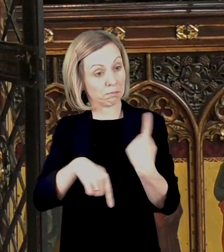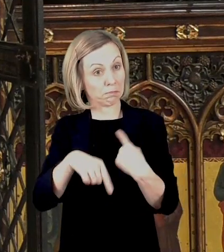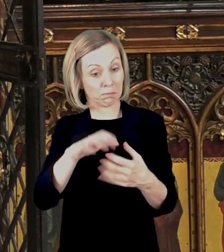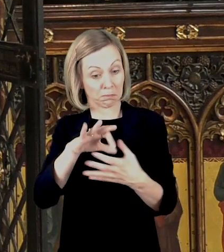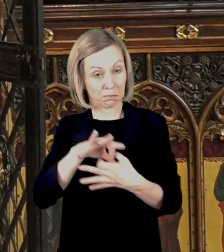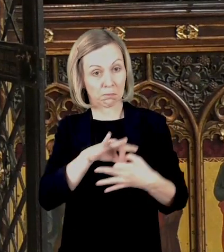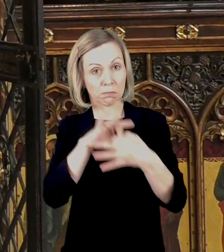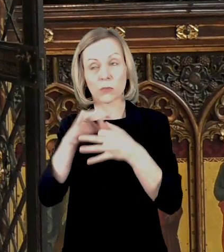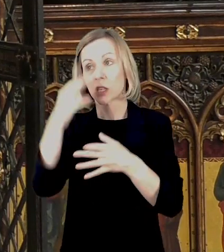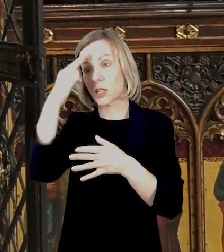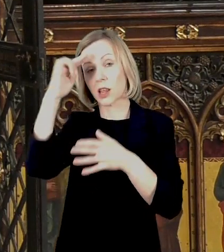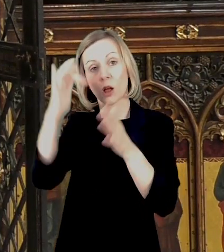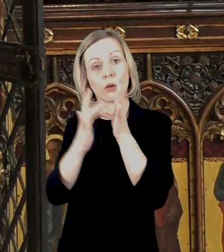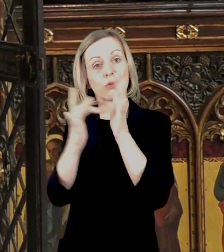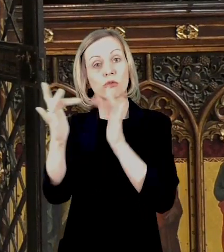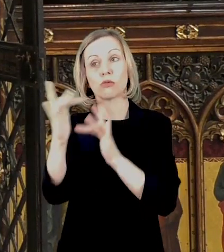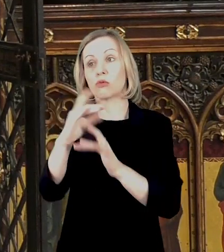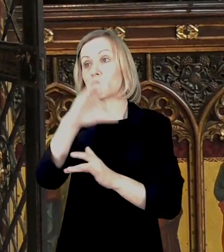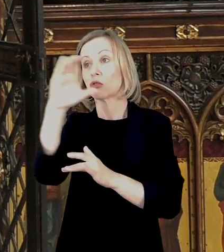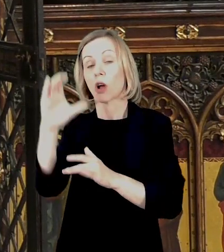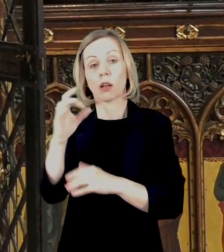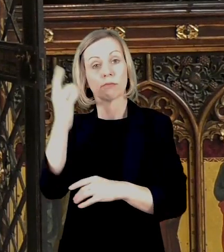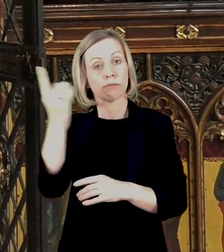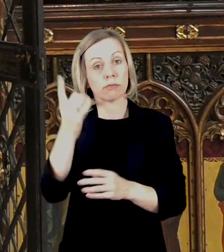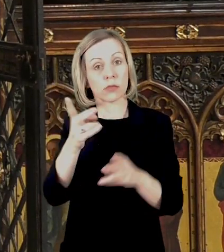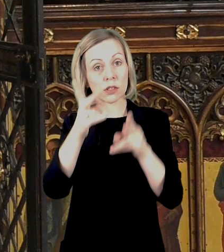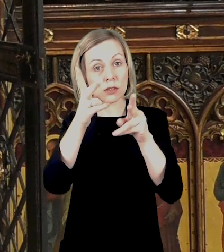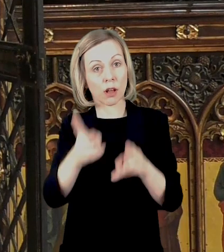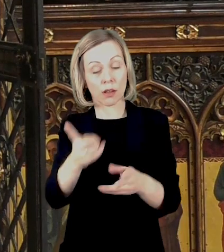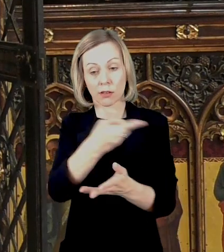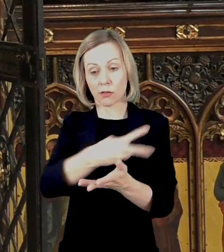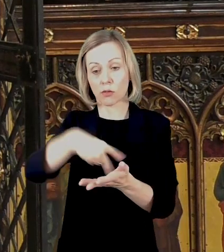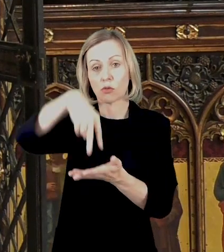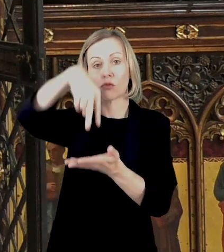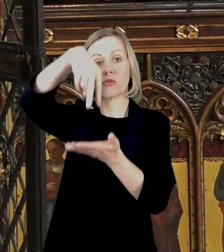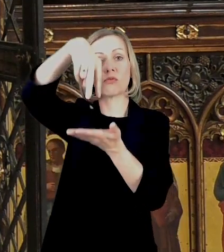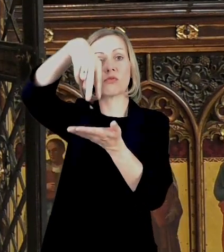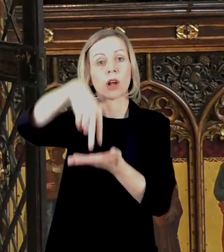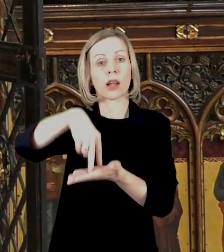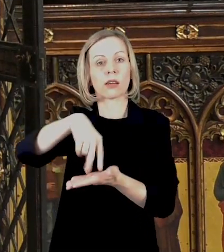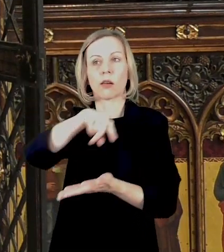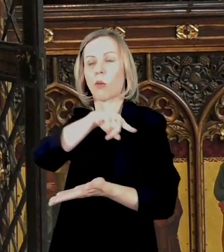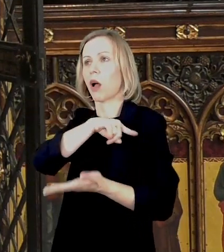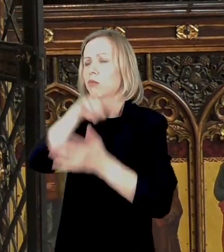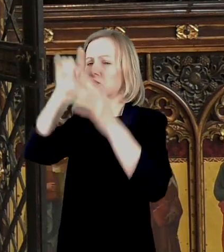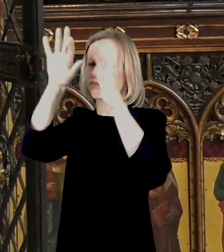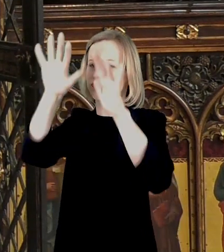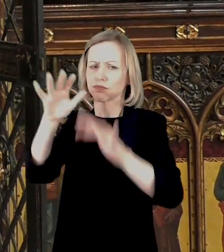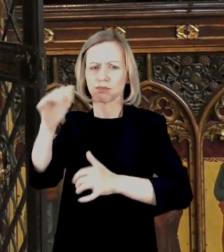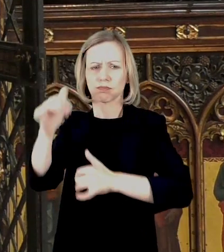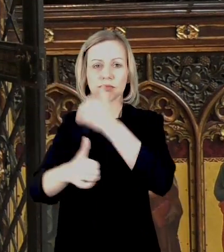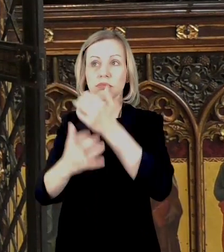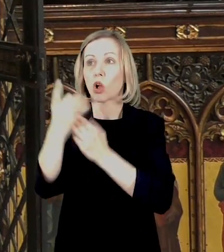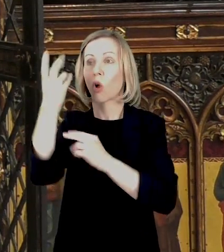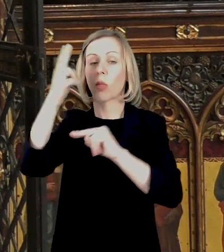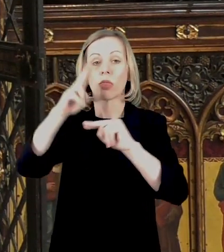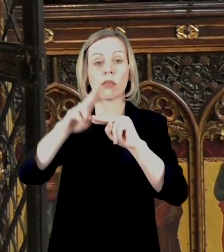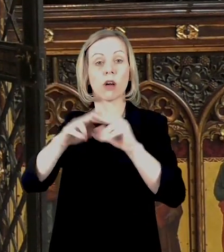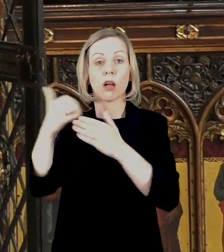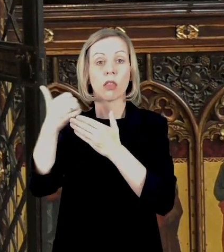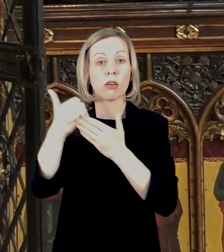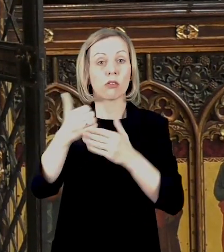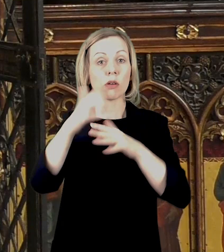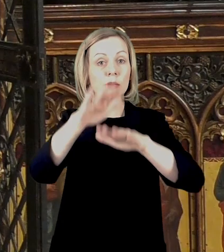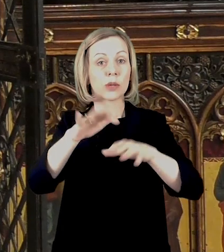in the name of Jesus Christ, who died and was raised to the glory of God the Father. Grace, mercy, and peace